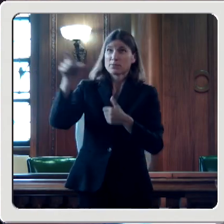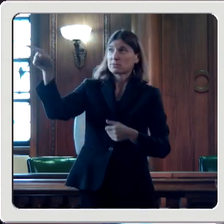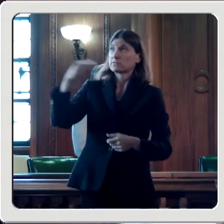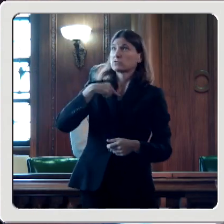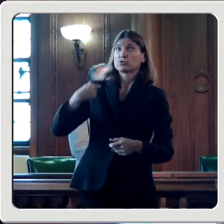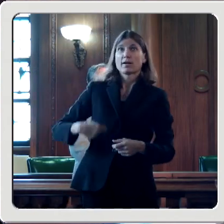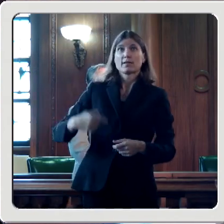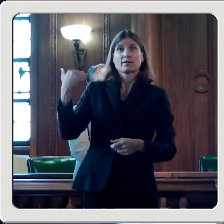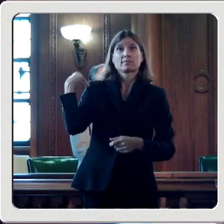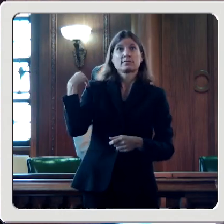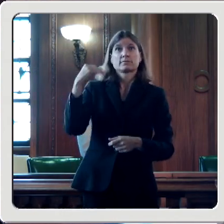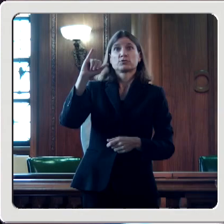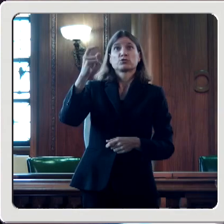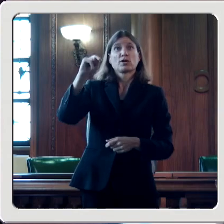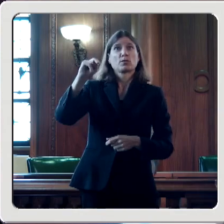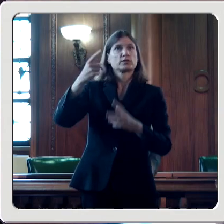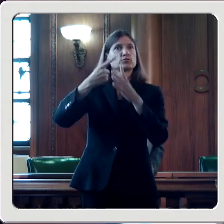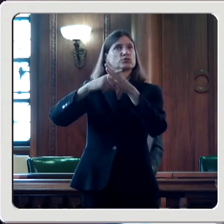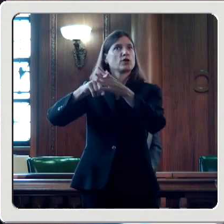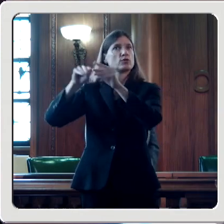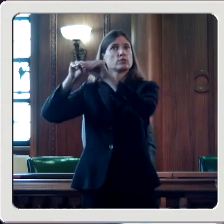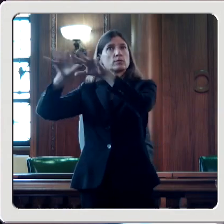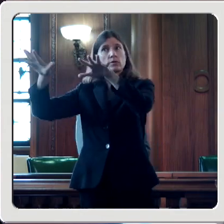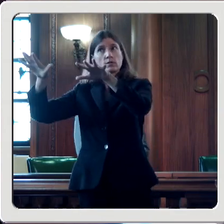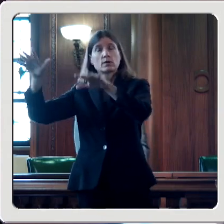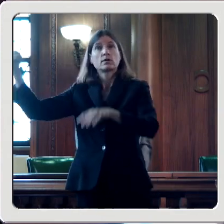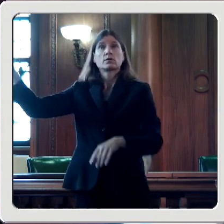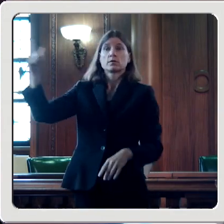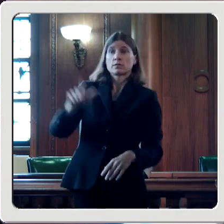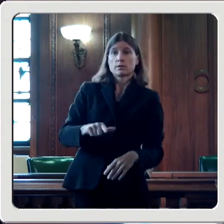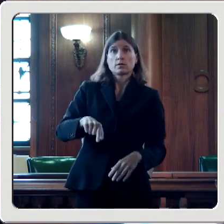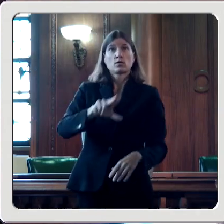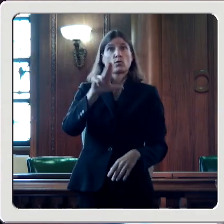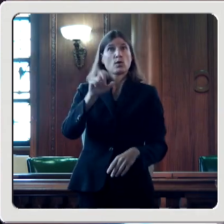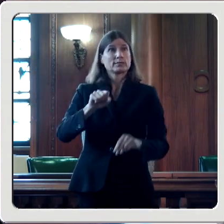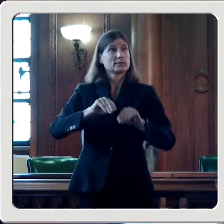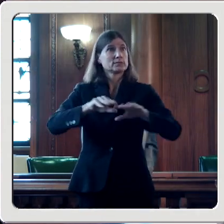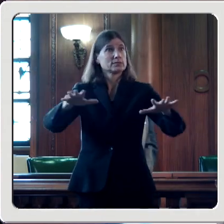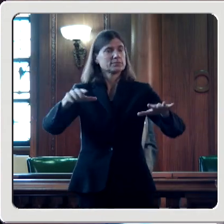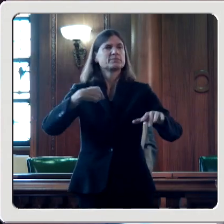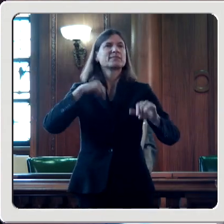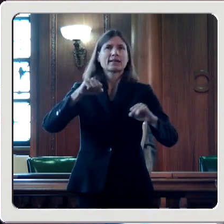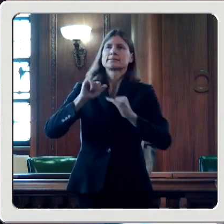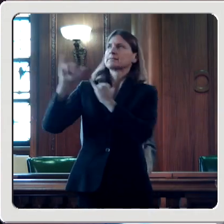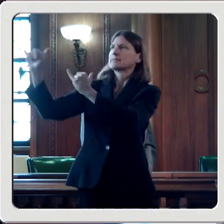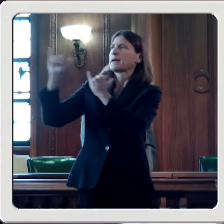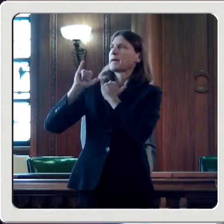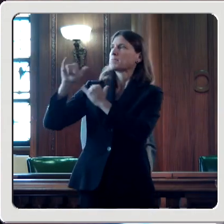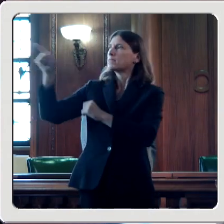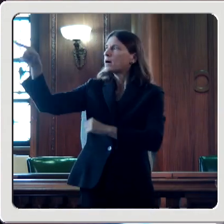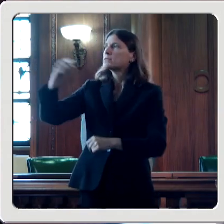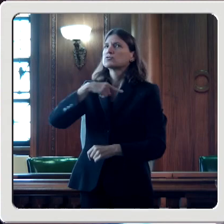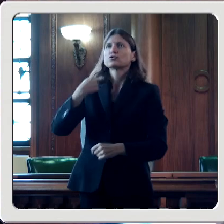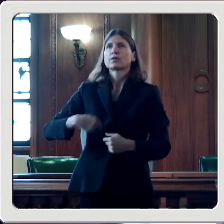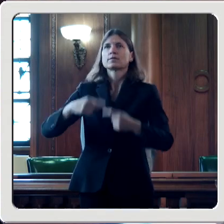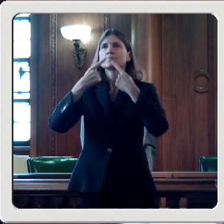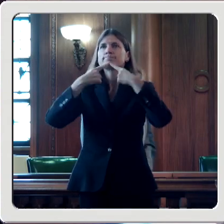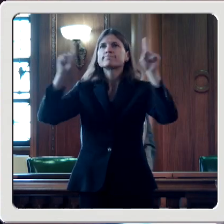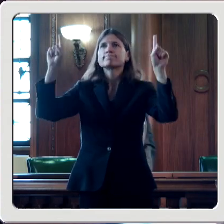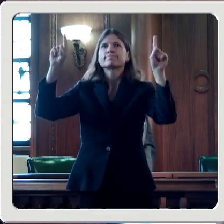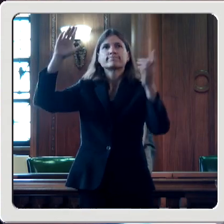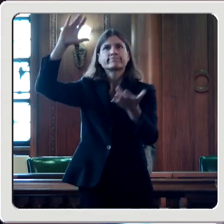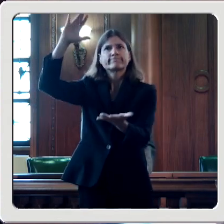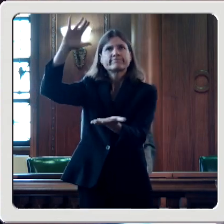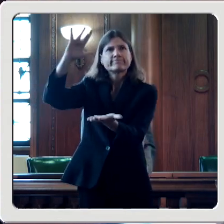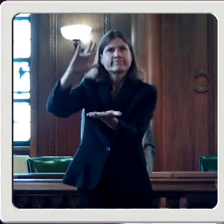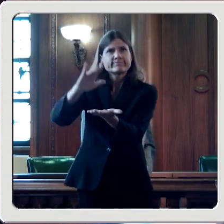And I believe that we could do that here. We could similarly do that with continued focus on 3 important elements that